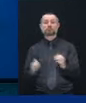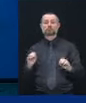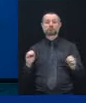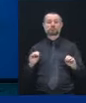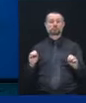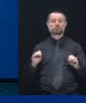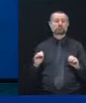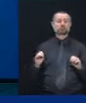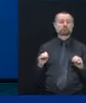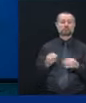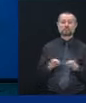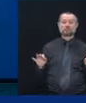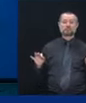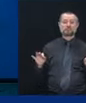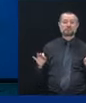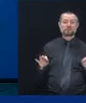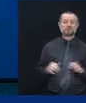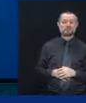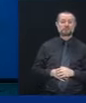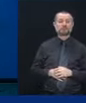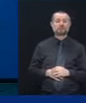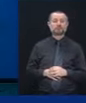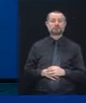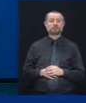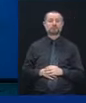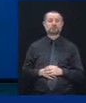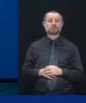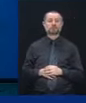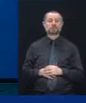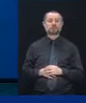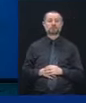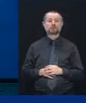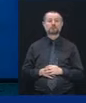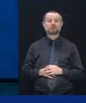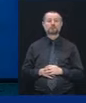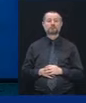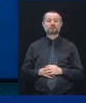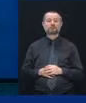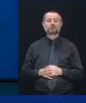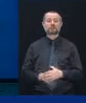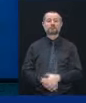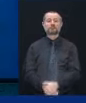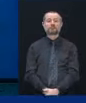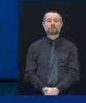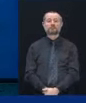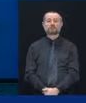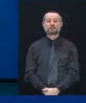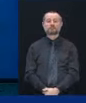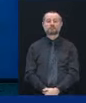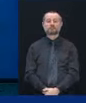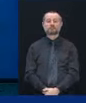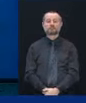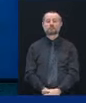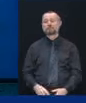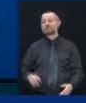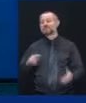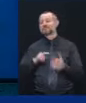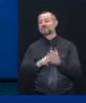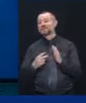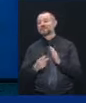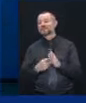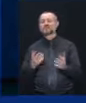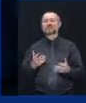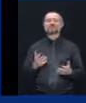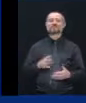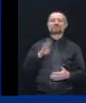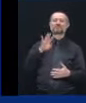They are not designed to be pre-scheduled and draw a crowd,